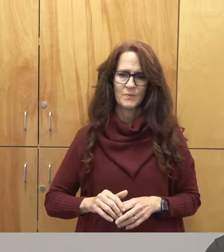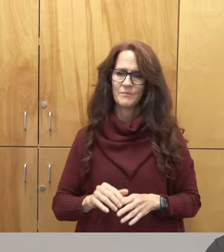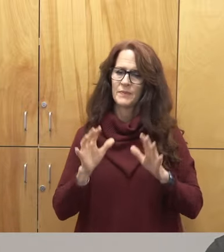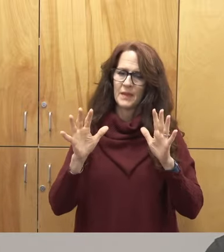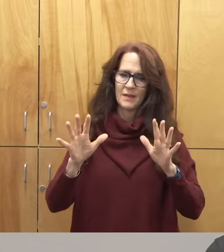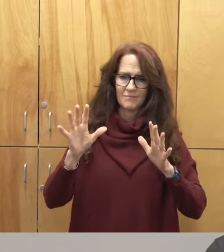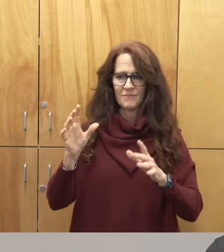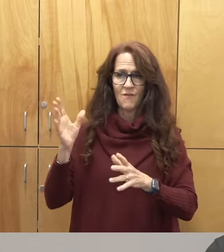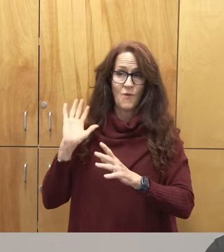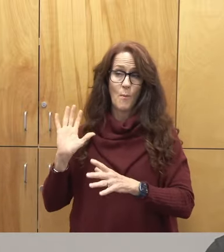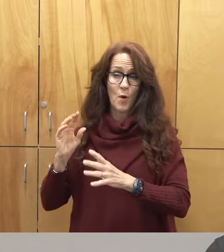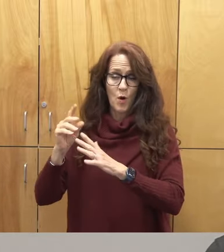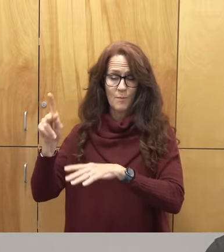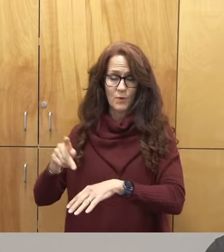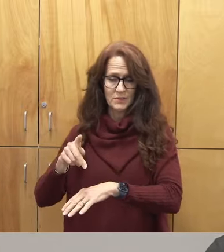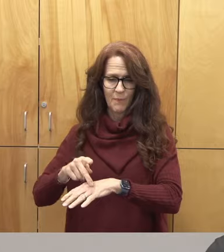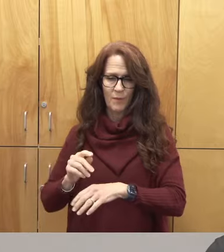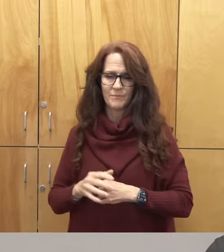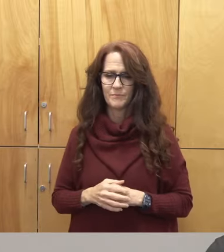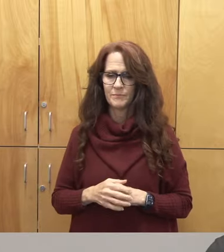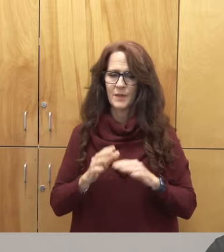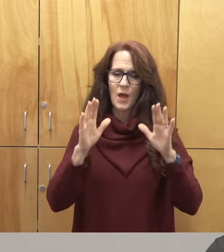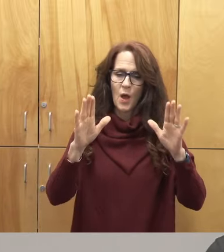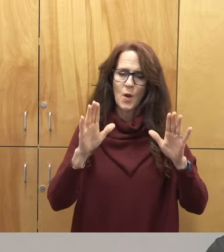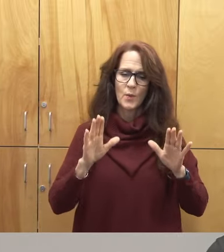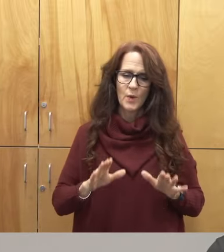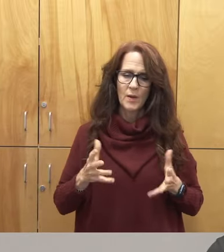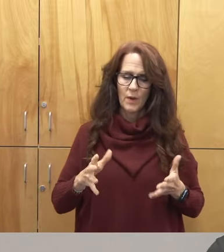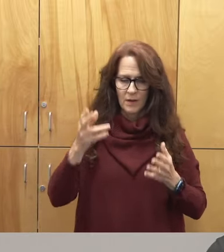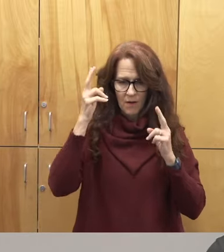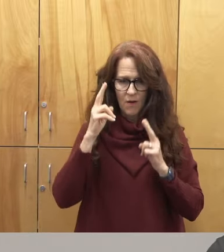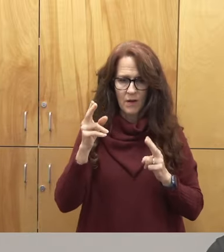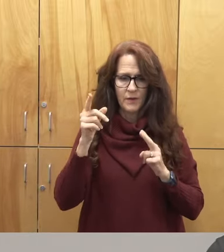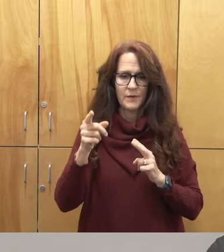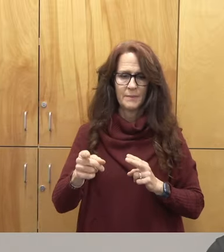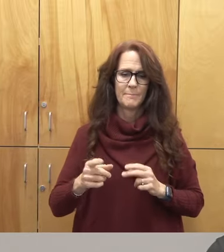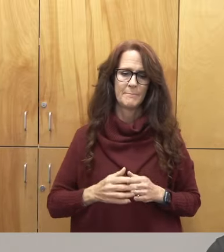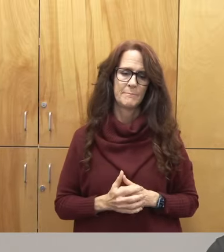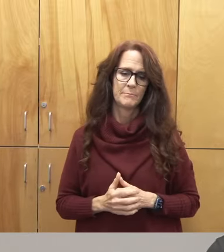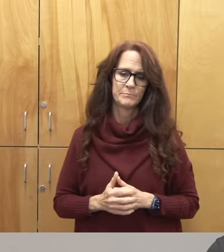fabulous way, you know, to honor him. And he,